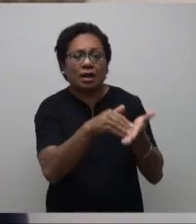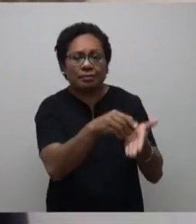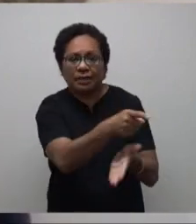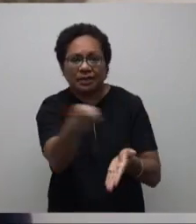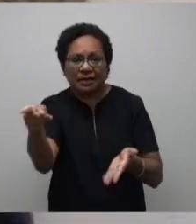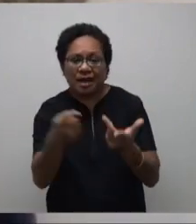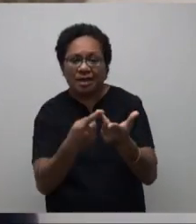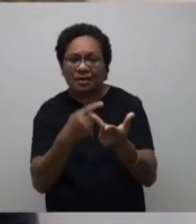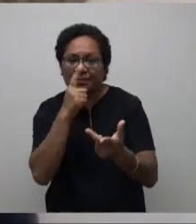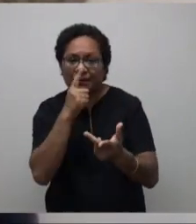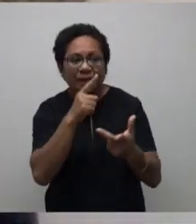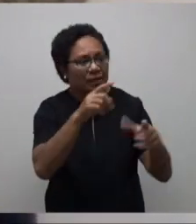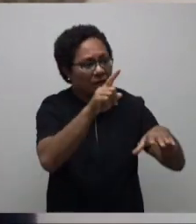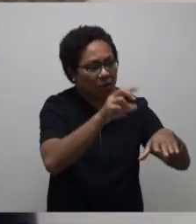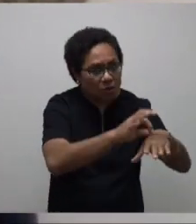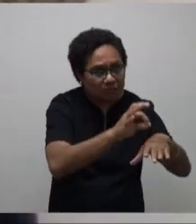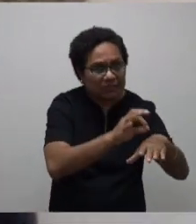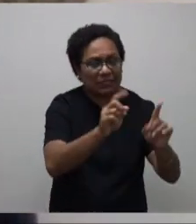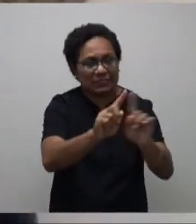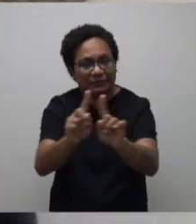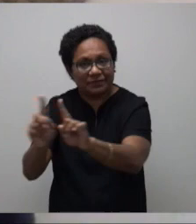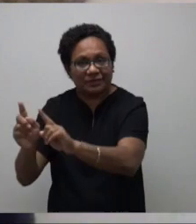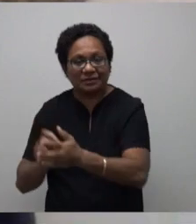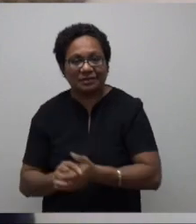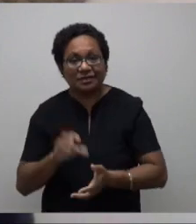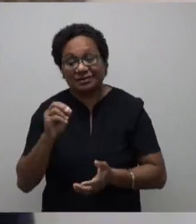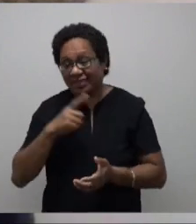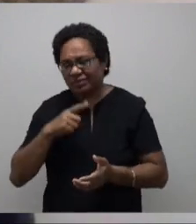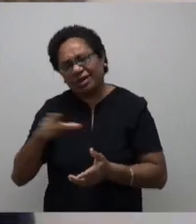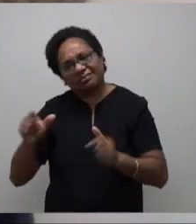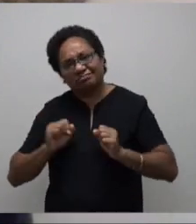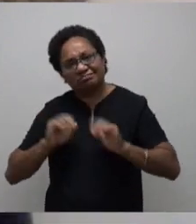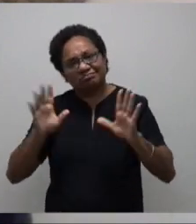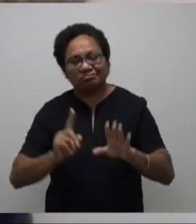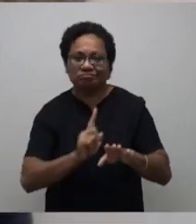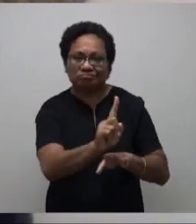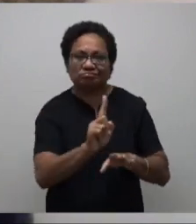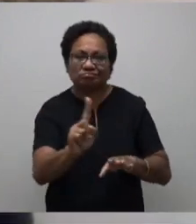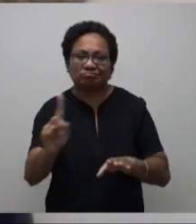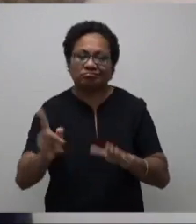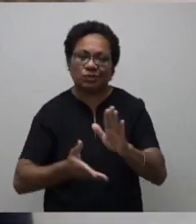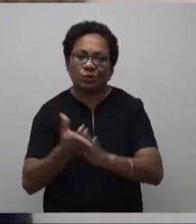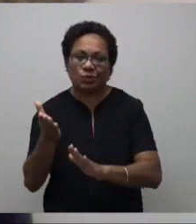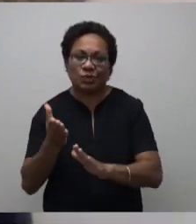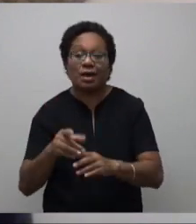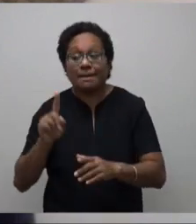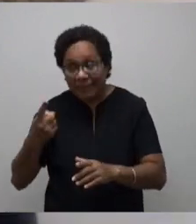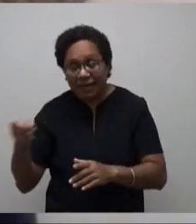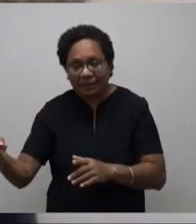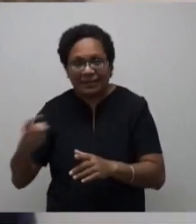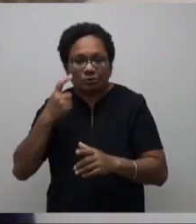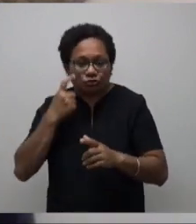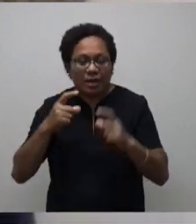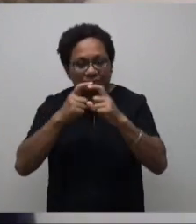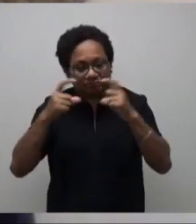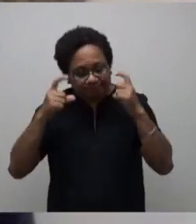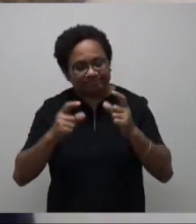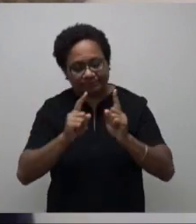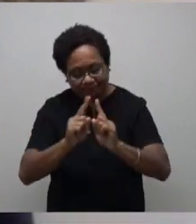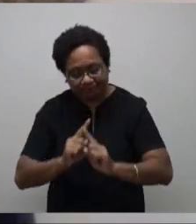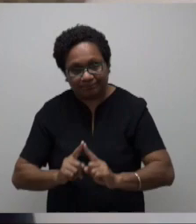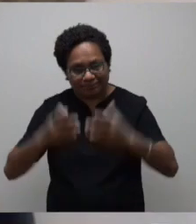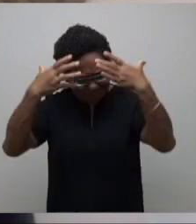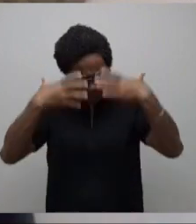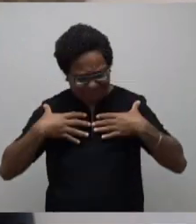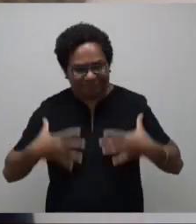not. They protect themselves as best as they can. For example, our contact tracing teams and our vaccination teams wear